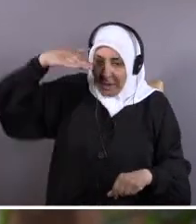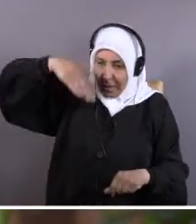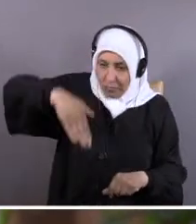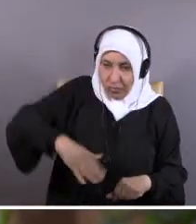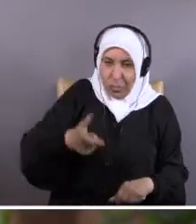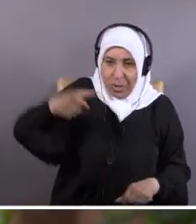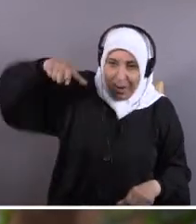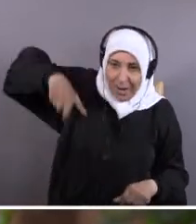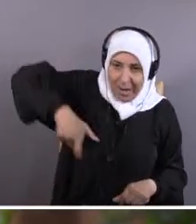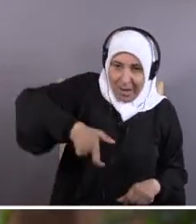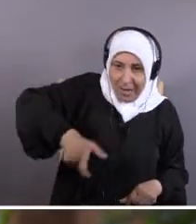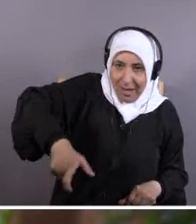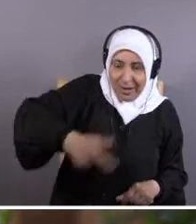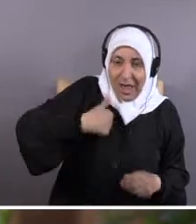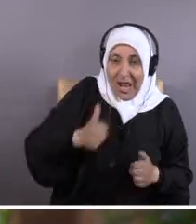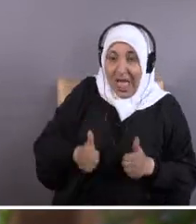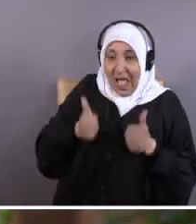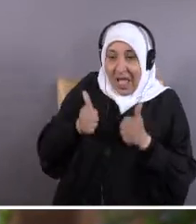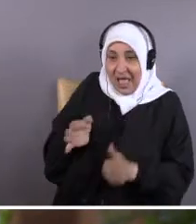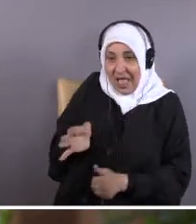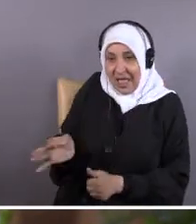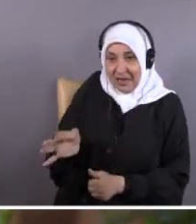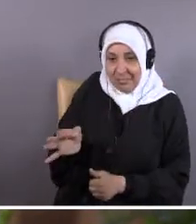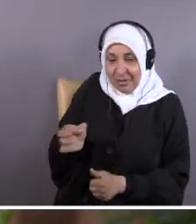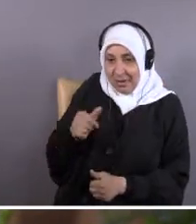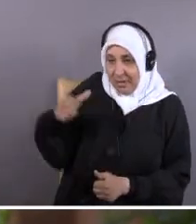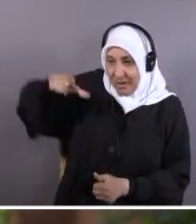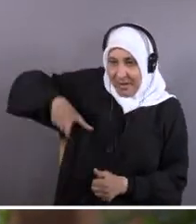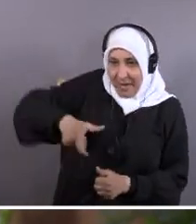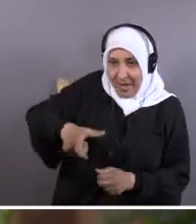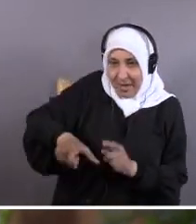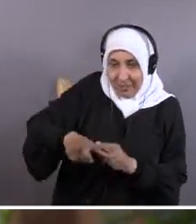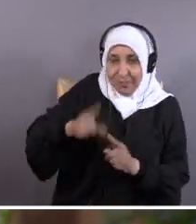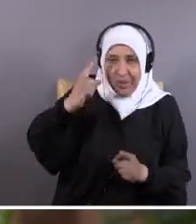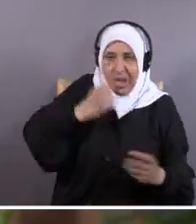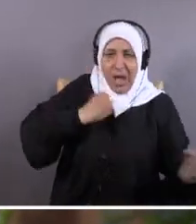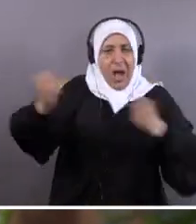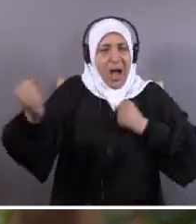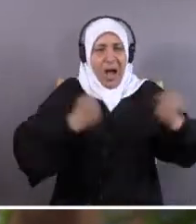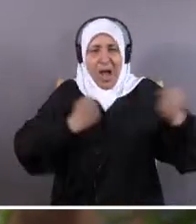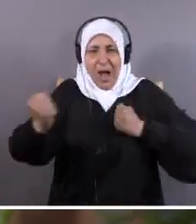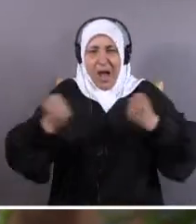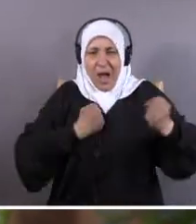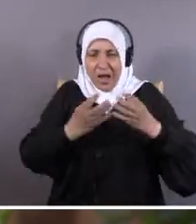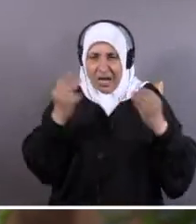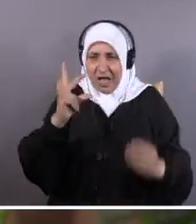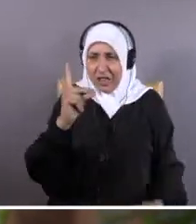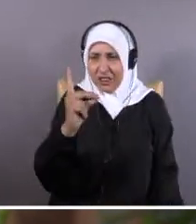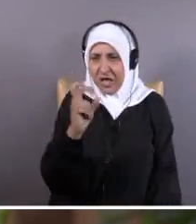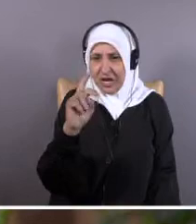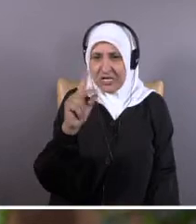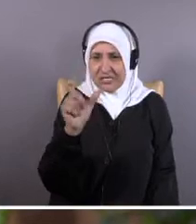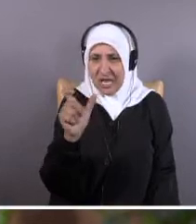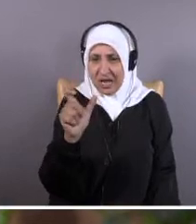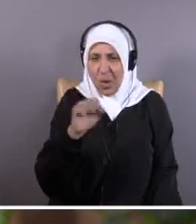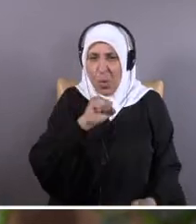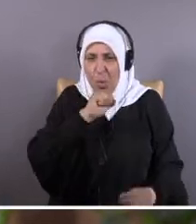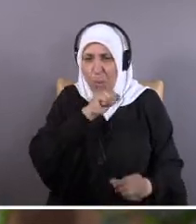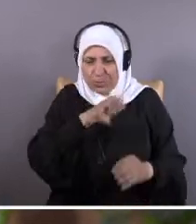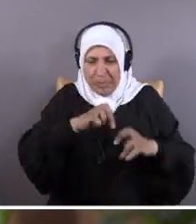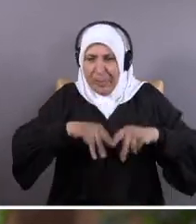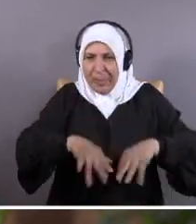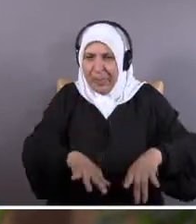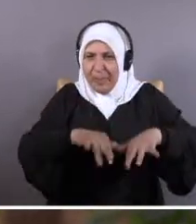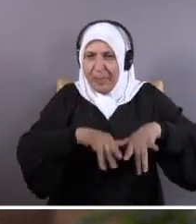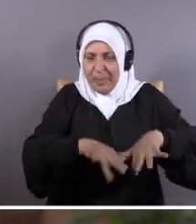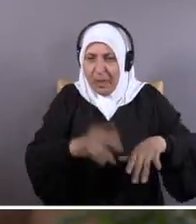there are the tar sands that is polluting the water, the air. Our people down the river,